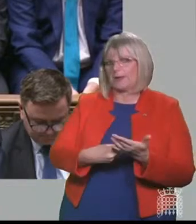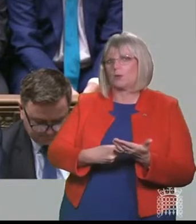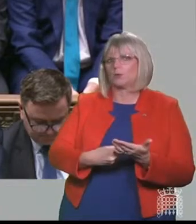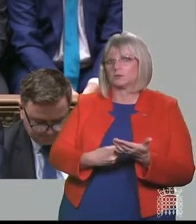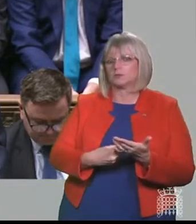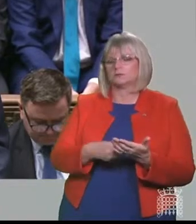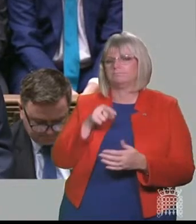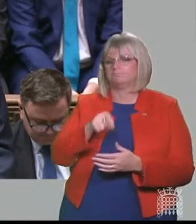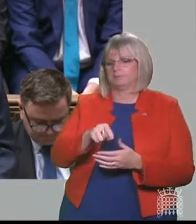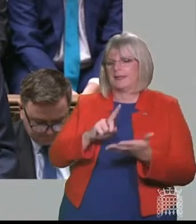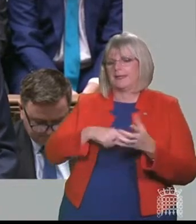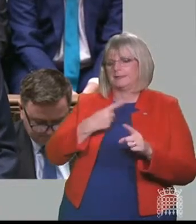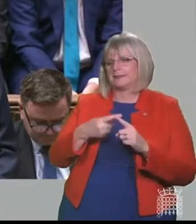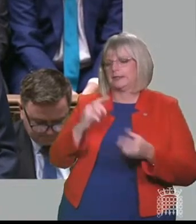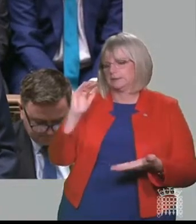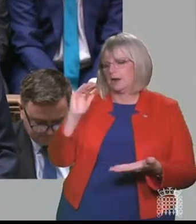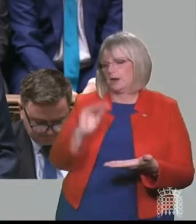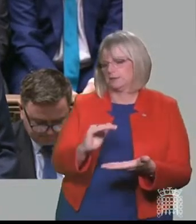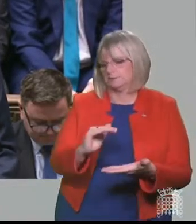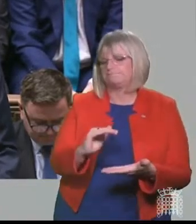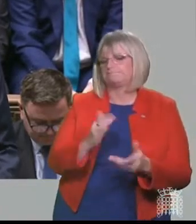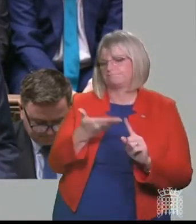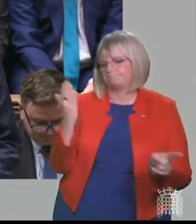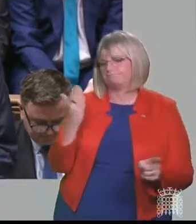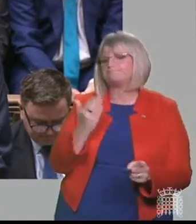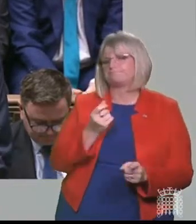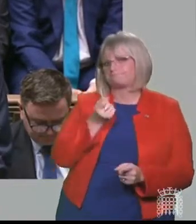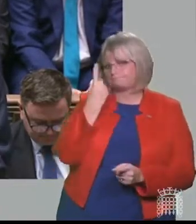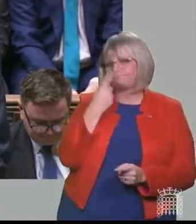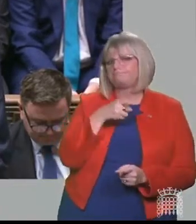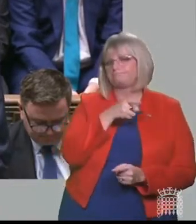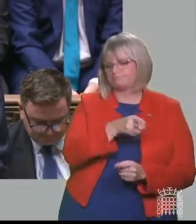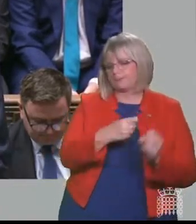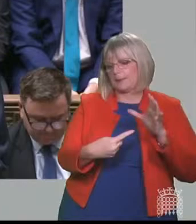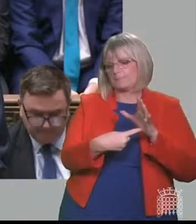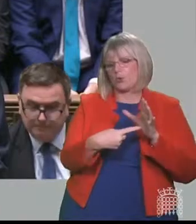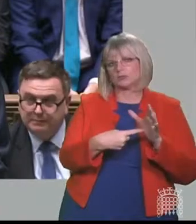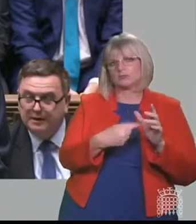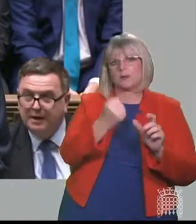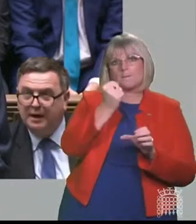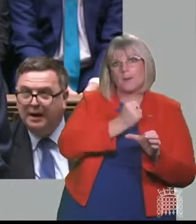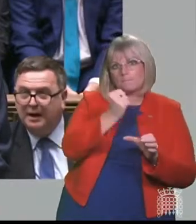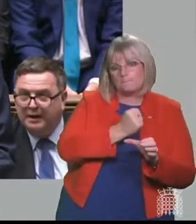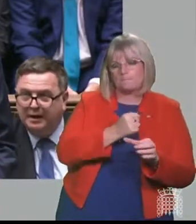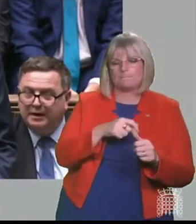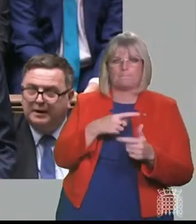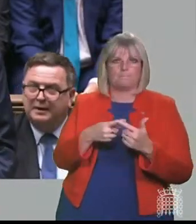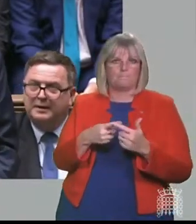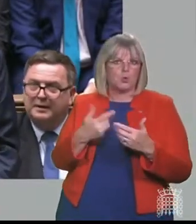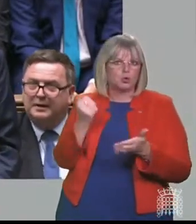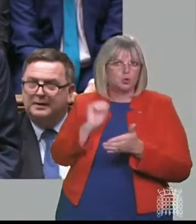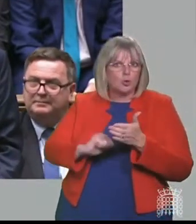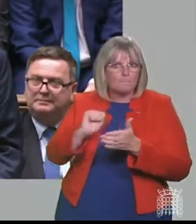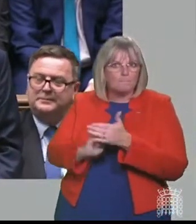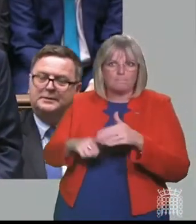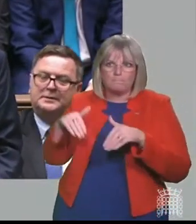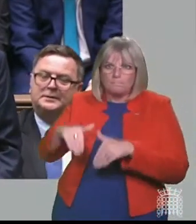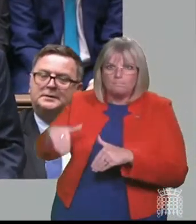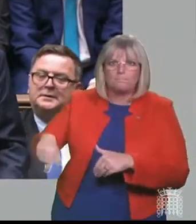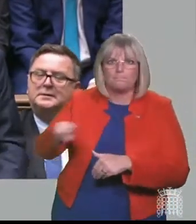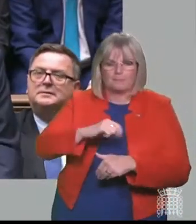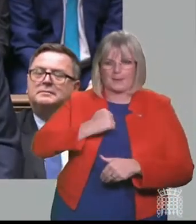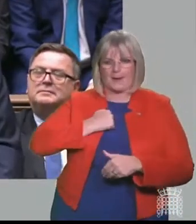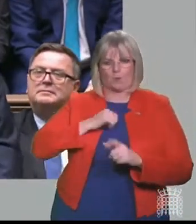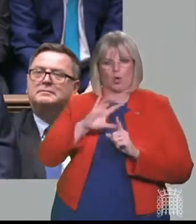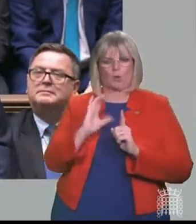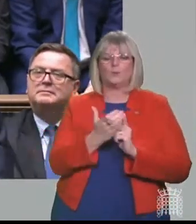which recognises the role of pubs and high street shops in our communities. I thank the